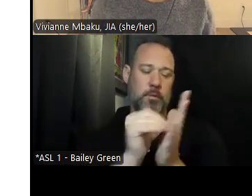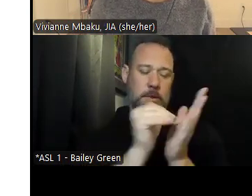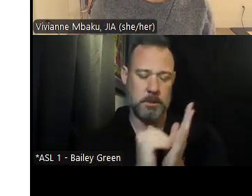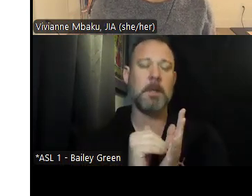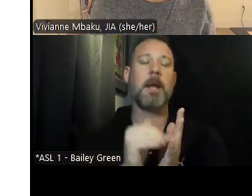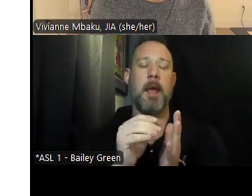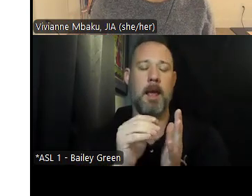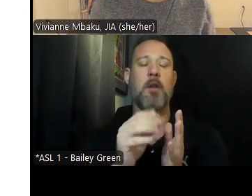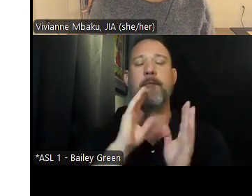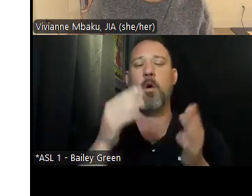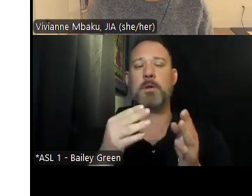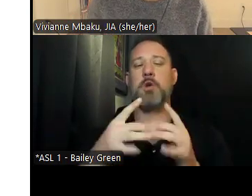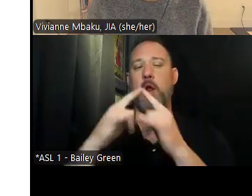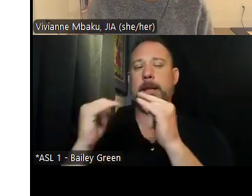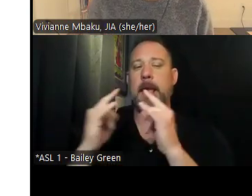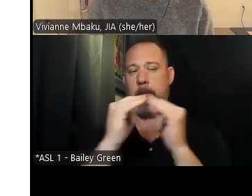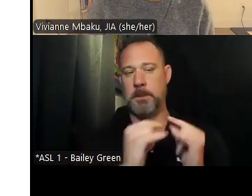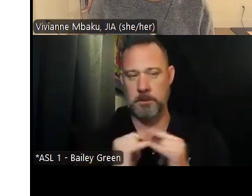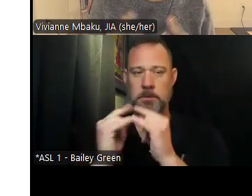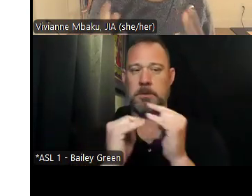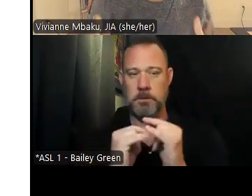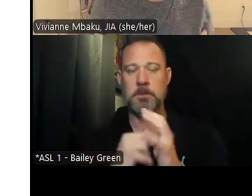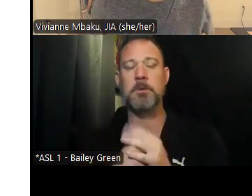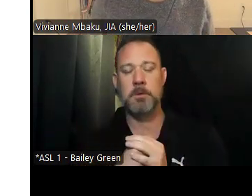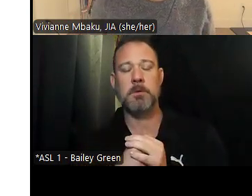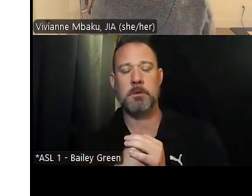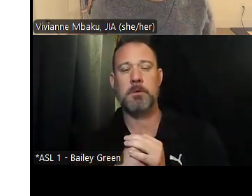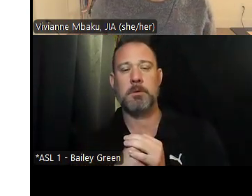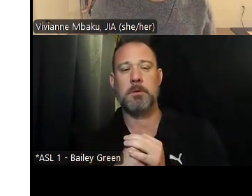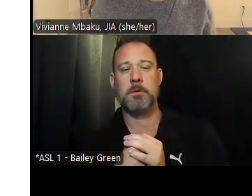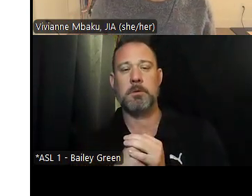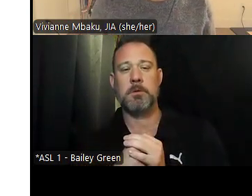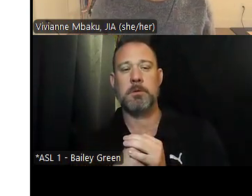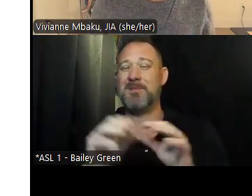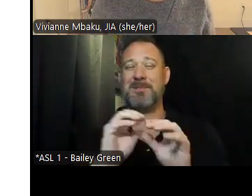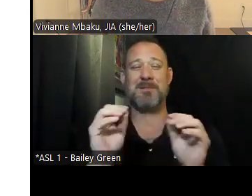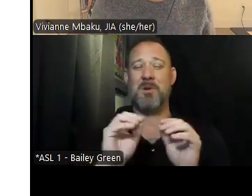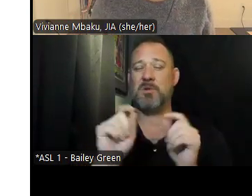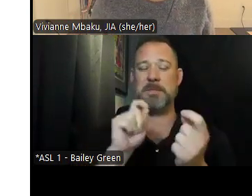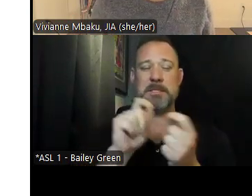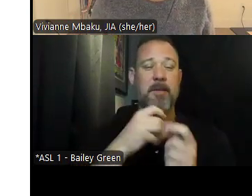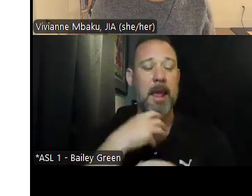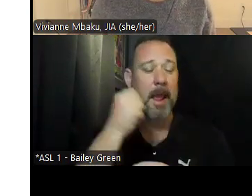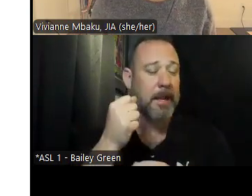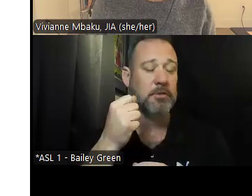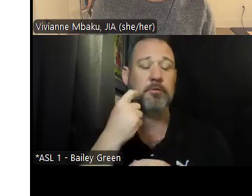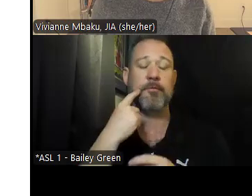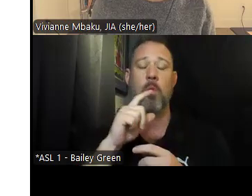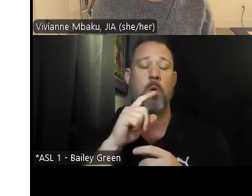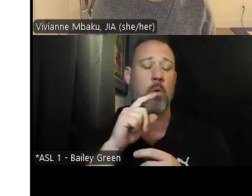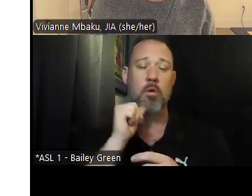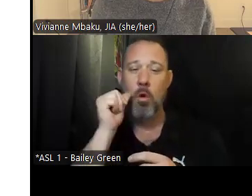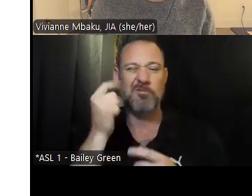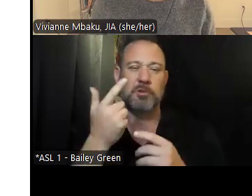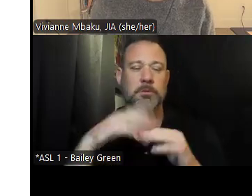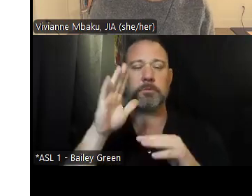on encampments. As I mentioned before, there's no specific age range for older adults. It's just that 26 and